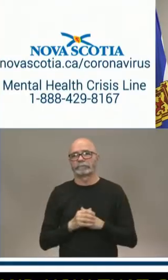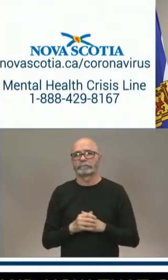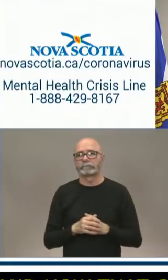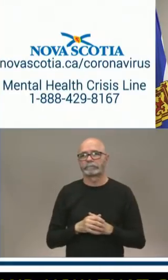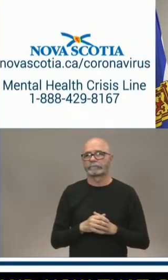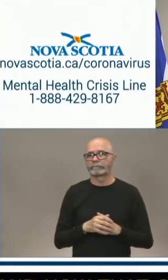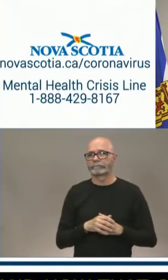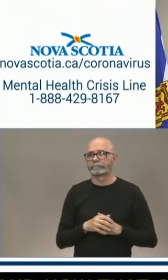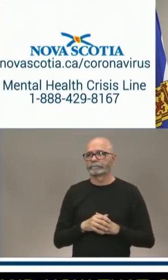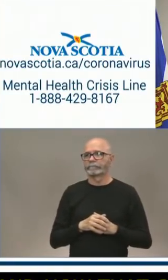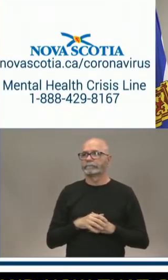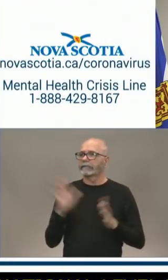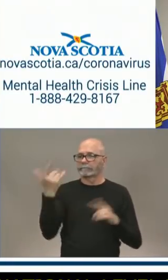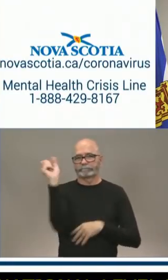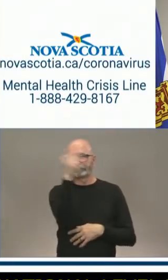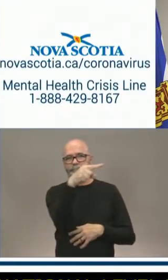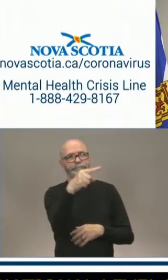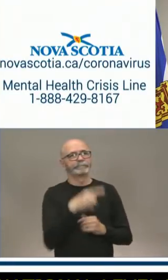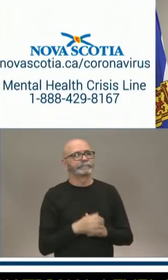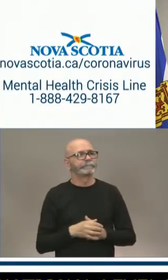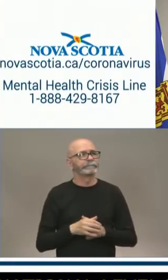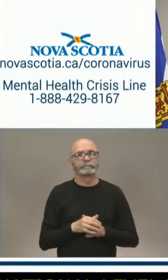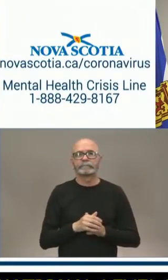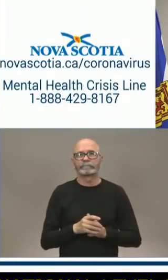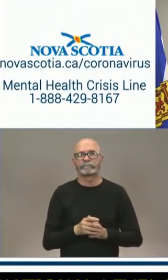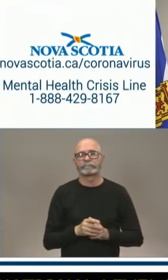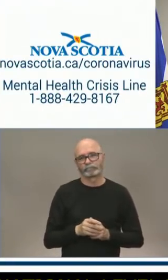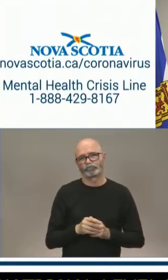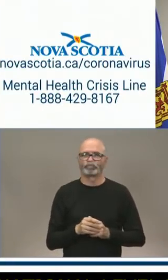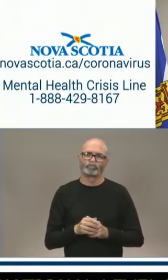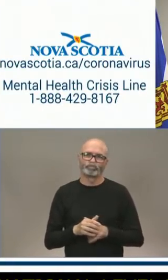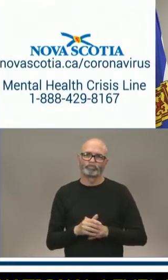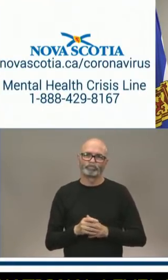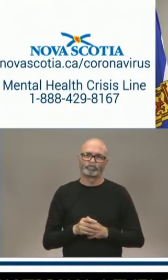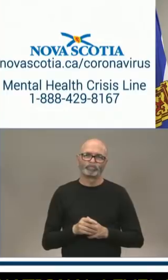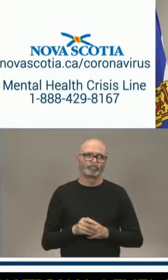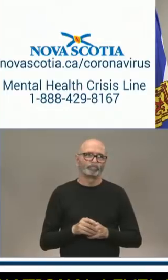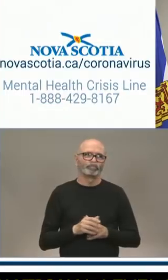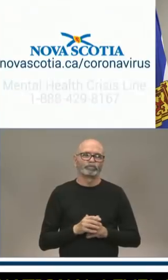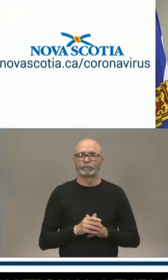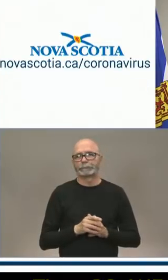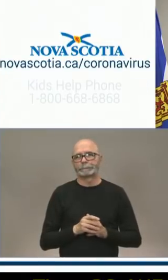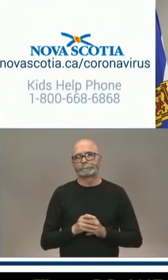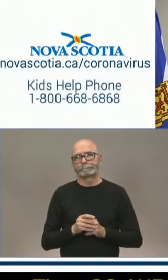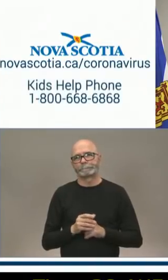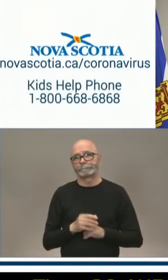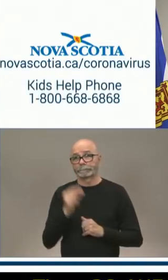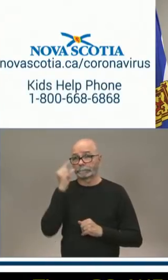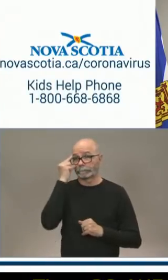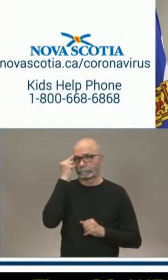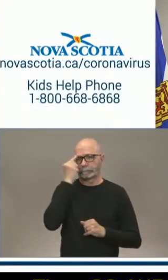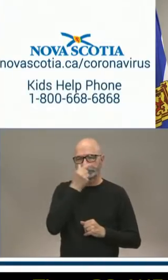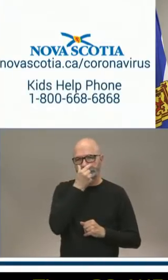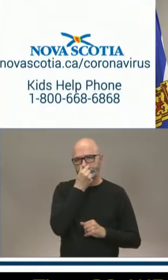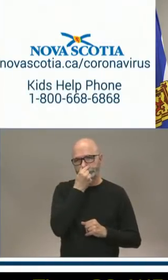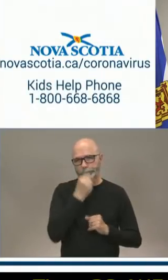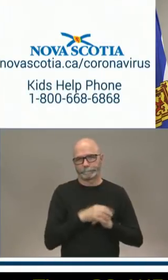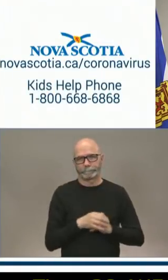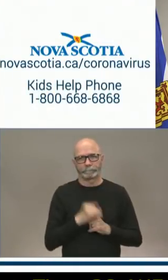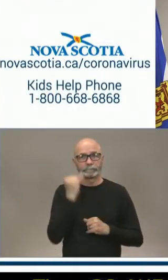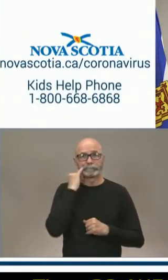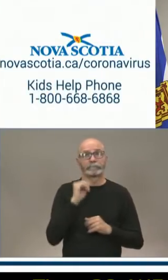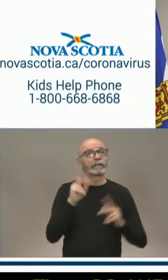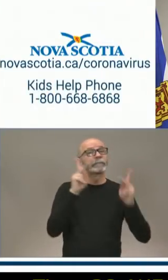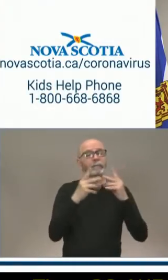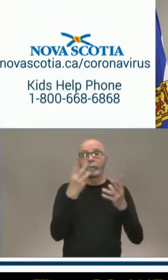Thank you. I was wondering where we are in discussions about how people who don't have MSI will be getting